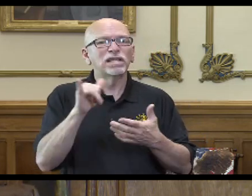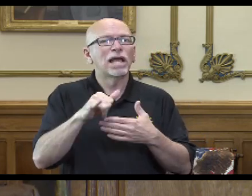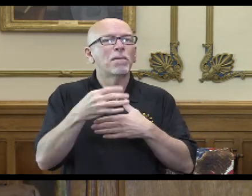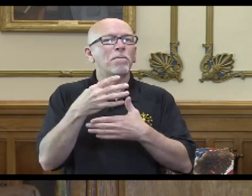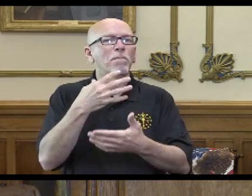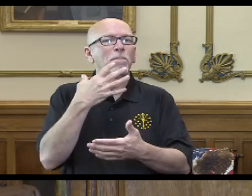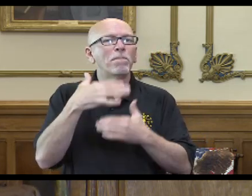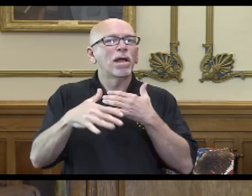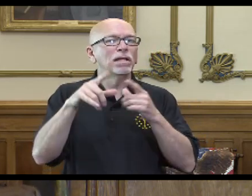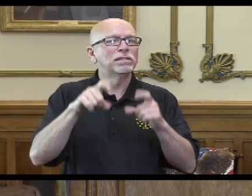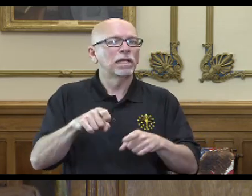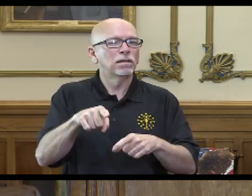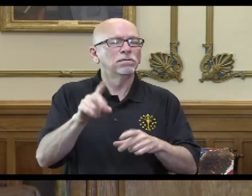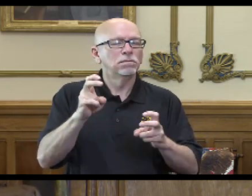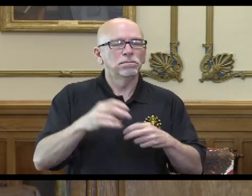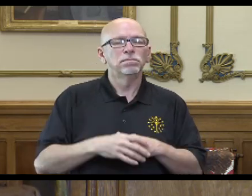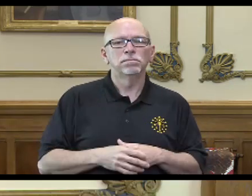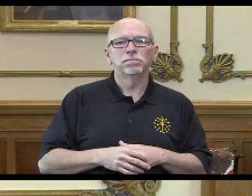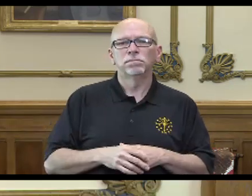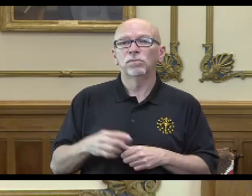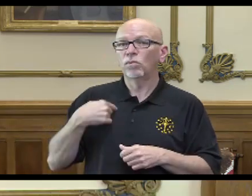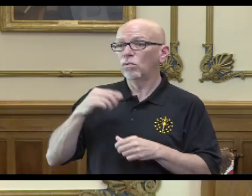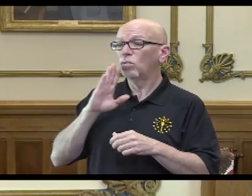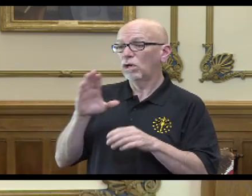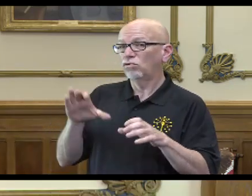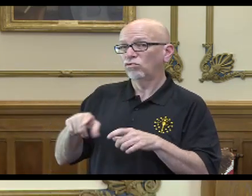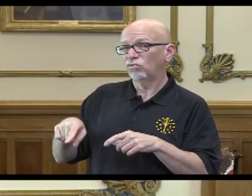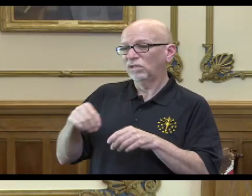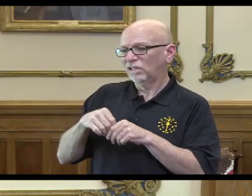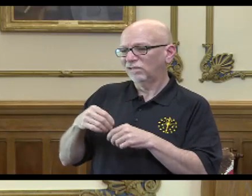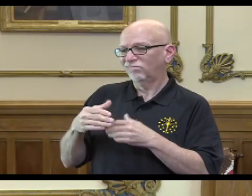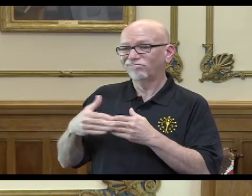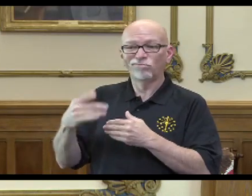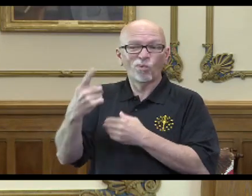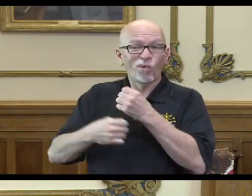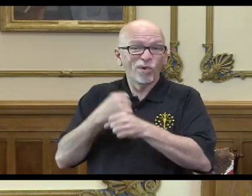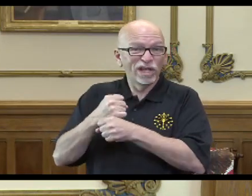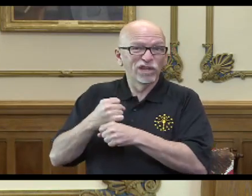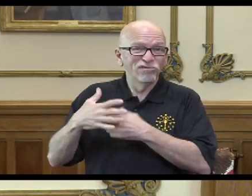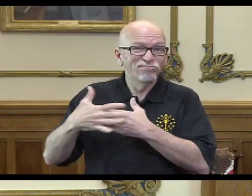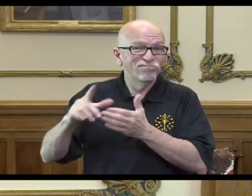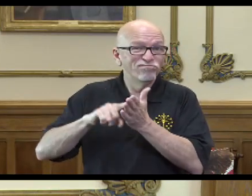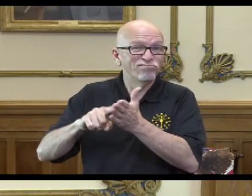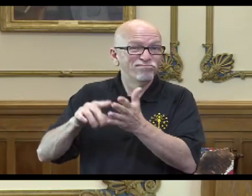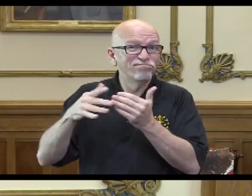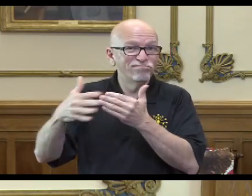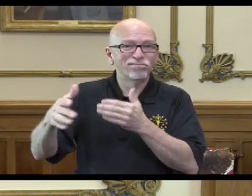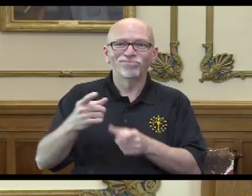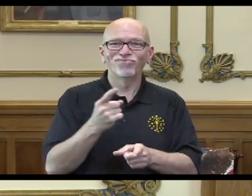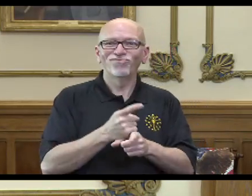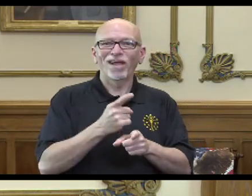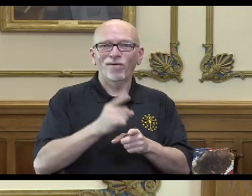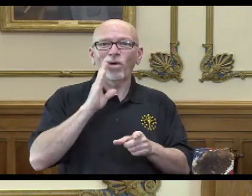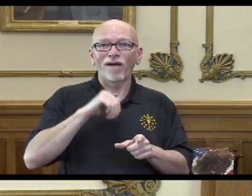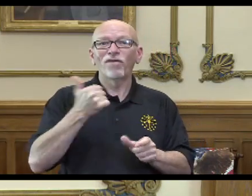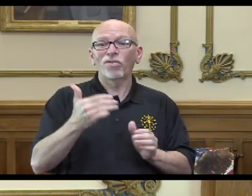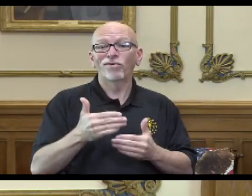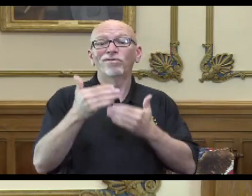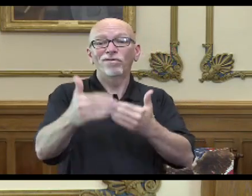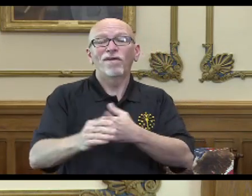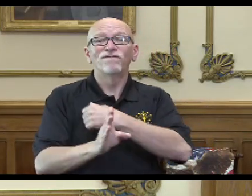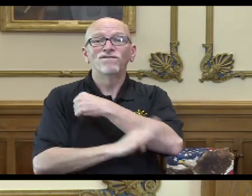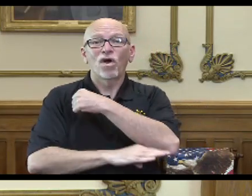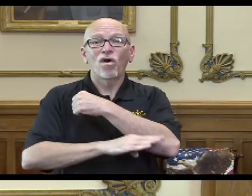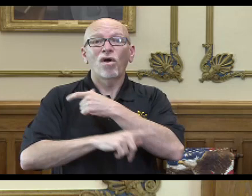that we're doing for antibodies. Right. And we'll be doing this over a course of a year. Yes, for we have those very same reasons. another Yeah. phase in the fall and then about a